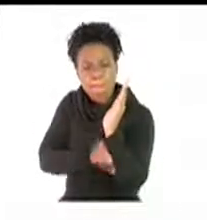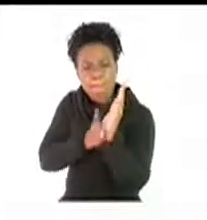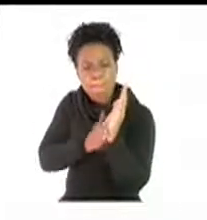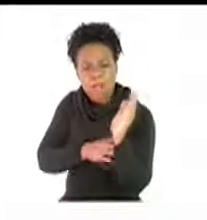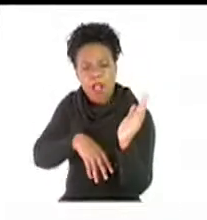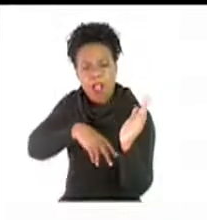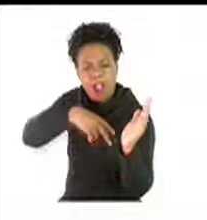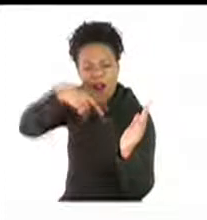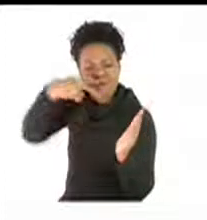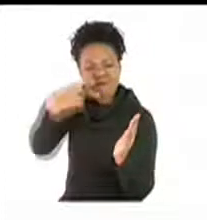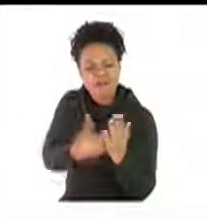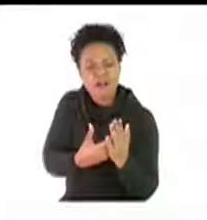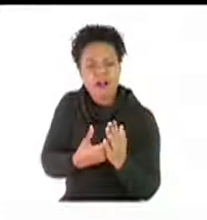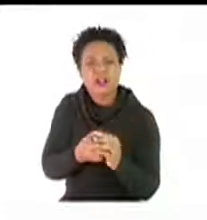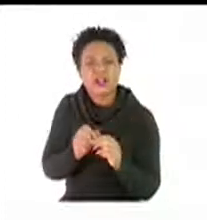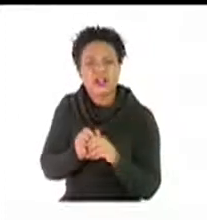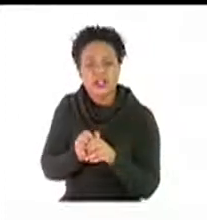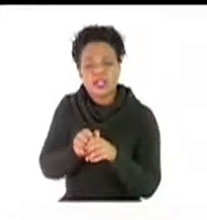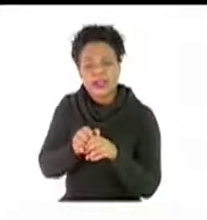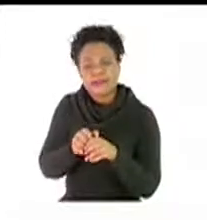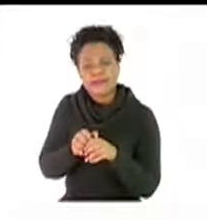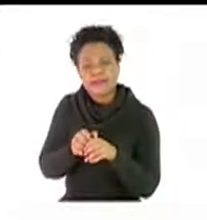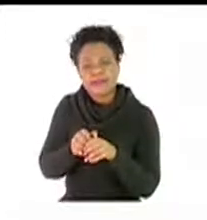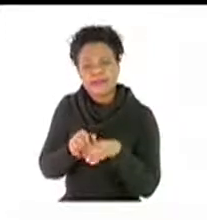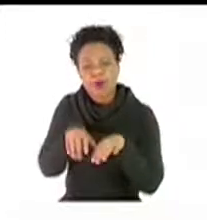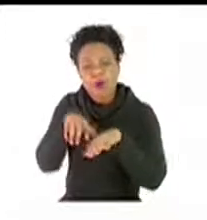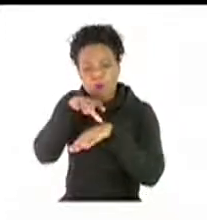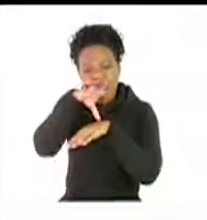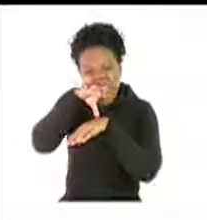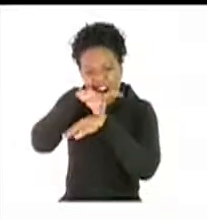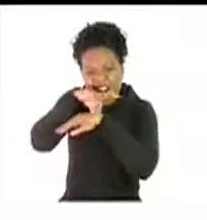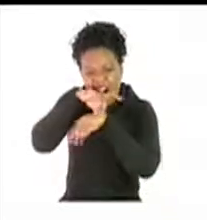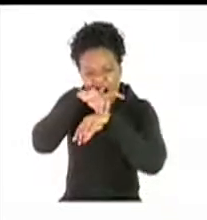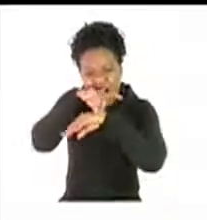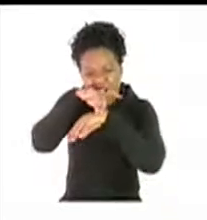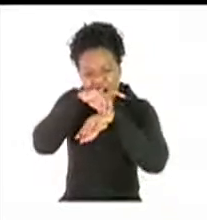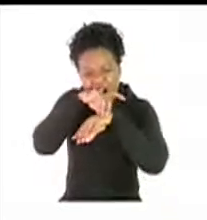with her cub in her mouth.